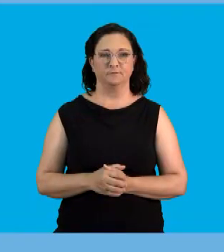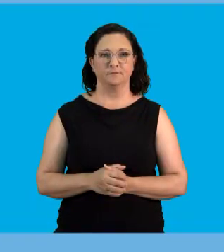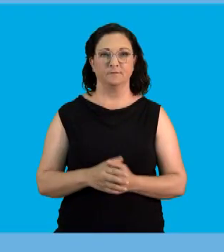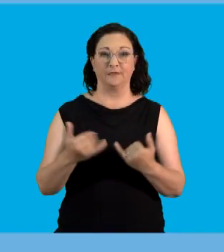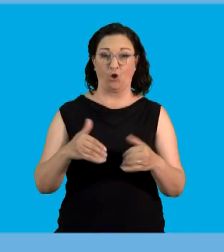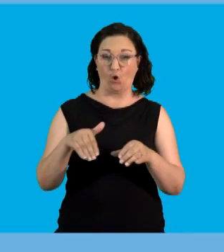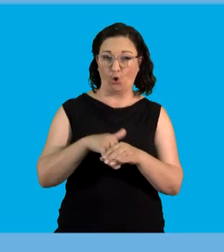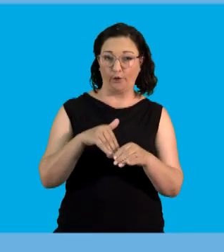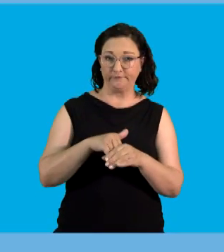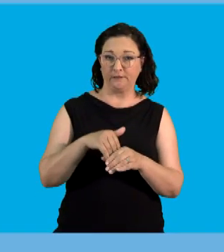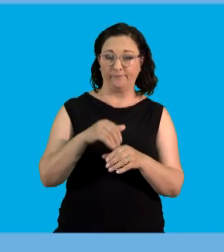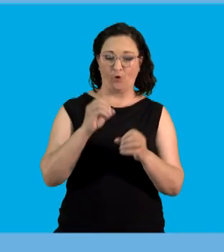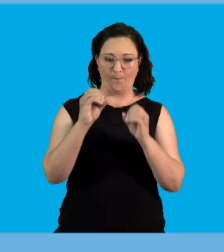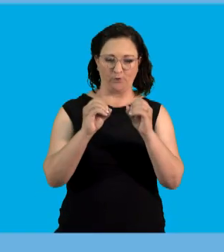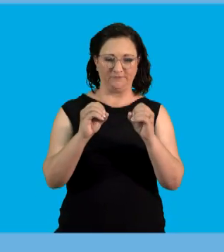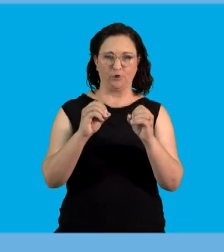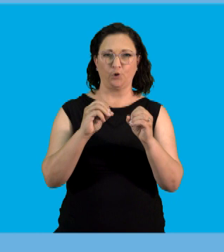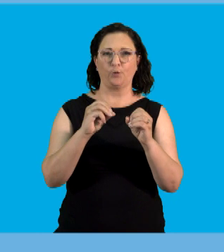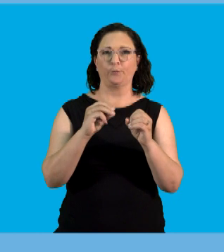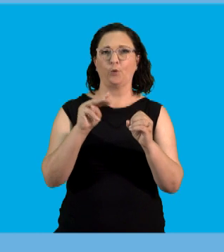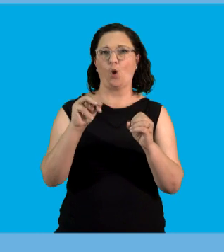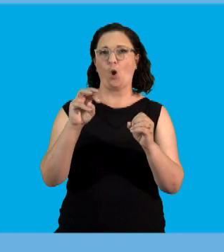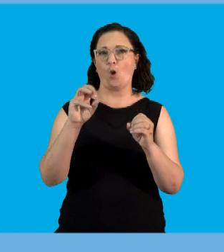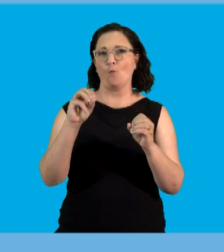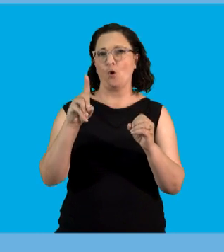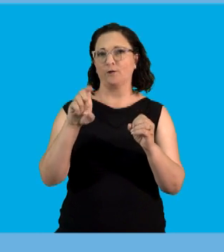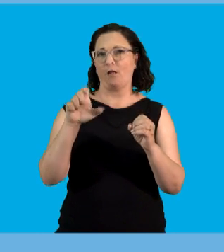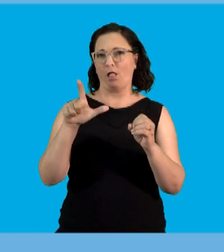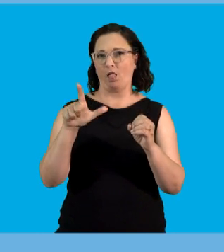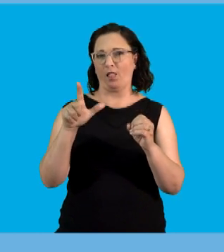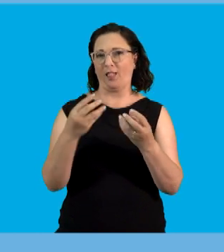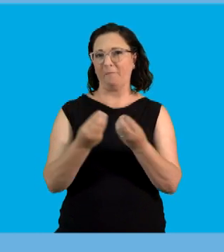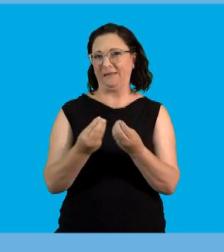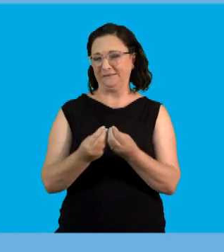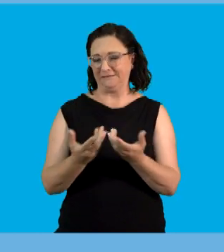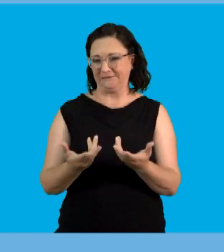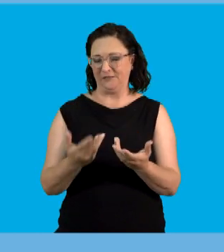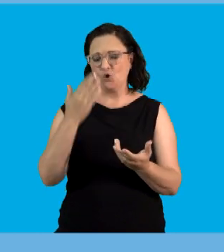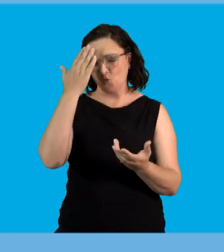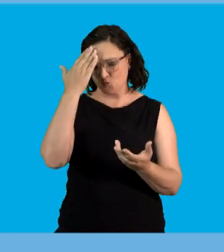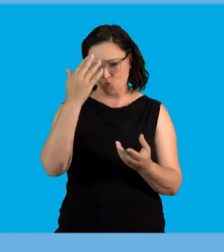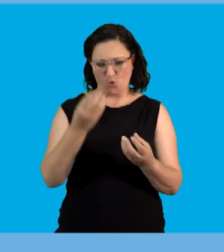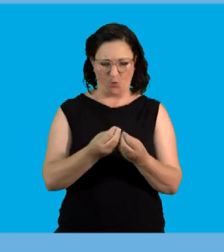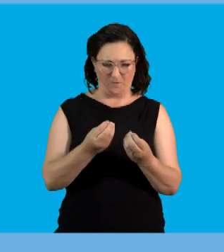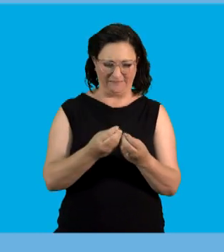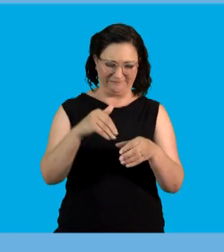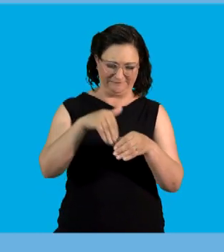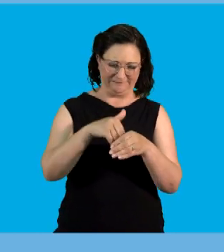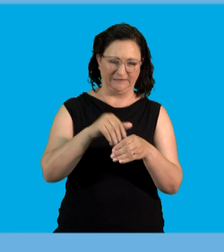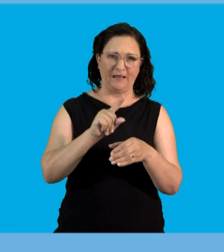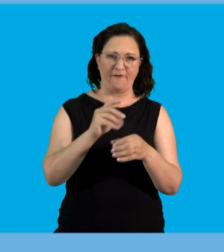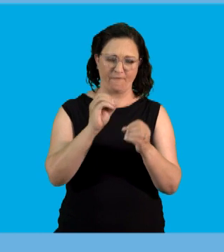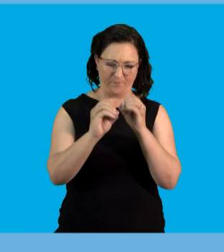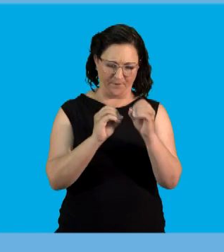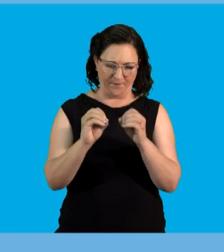now look at the concept of the particle model of matter. What does it say to us? We know that matter is made up of small particles that